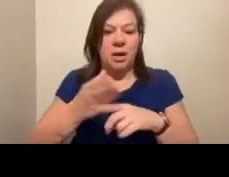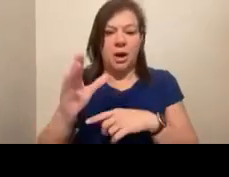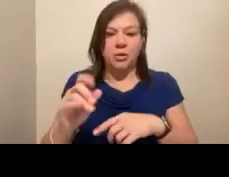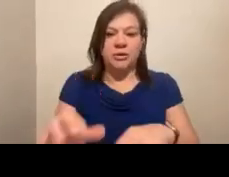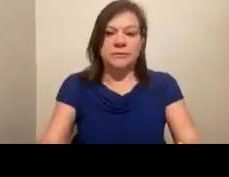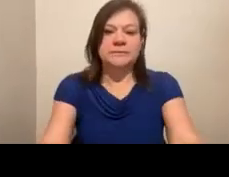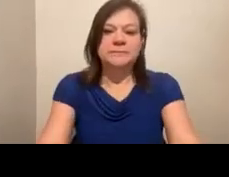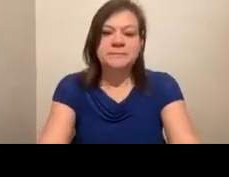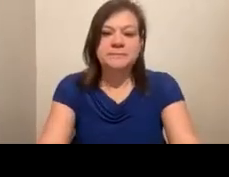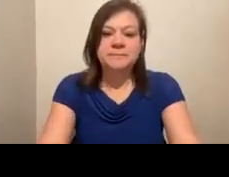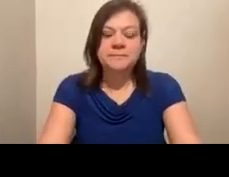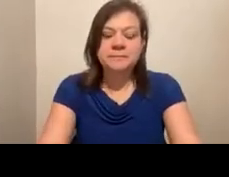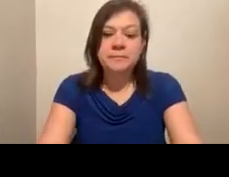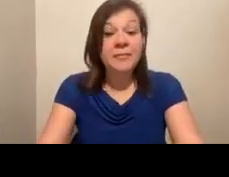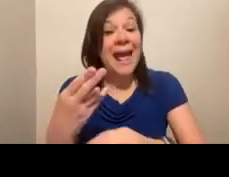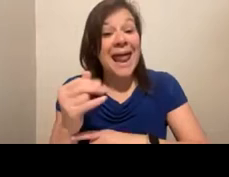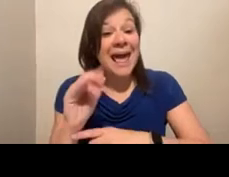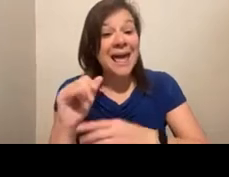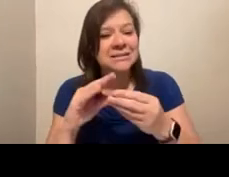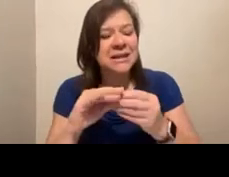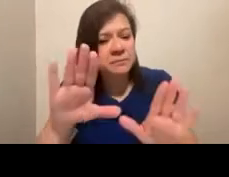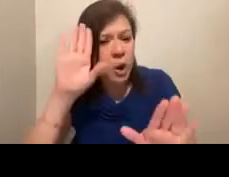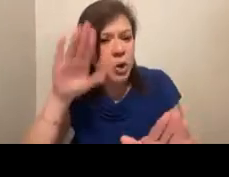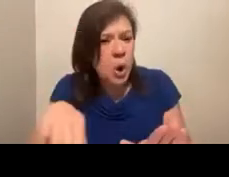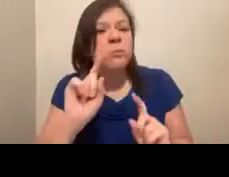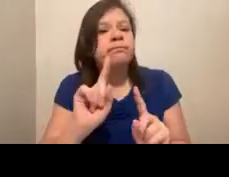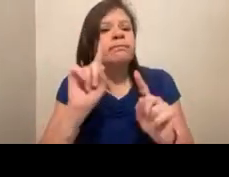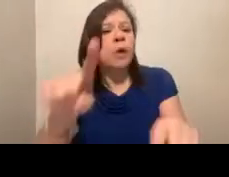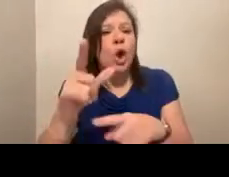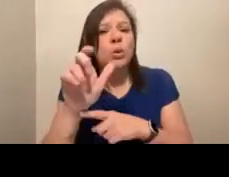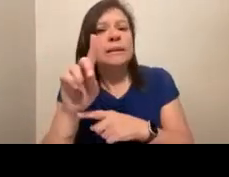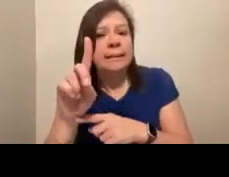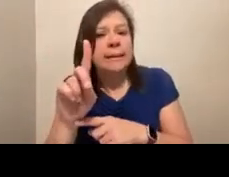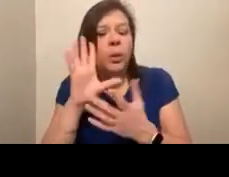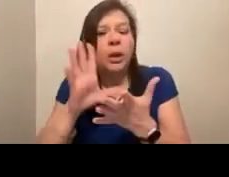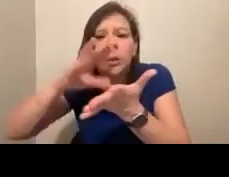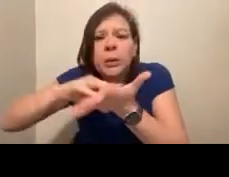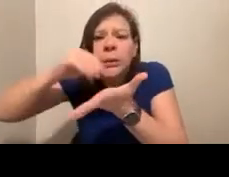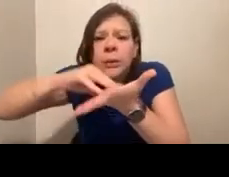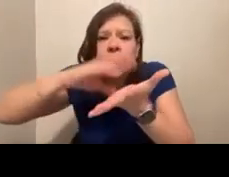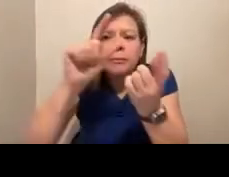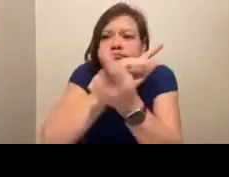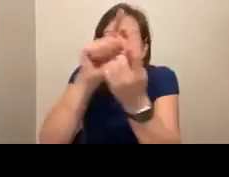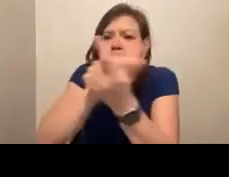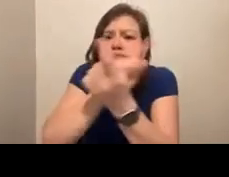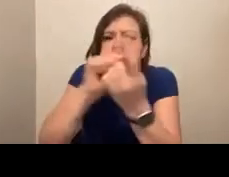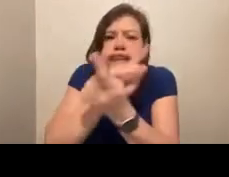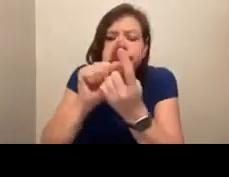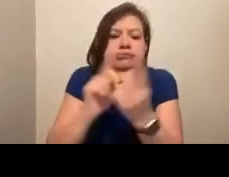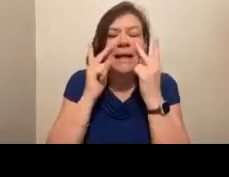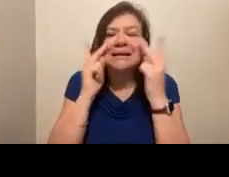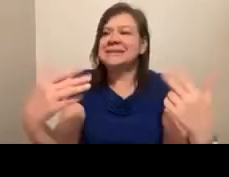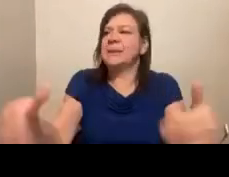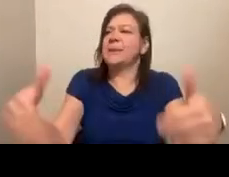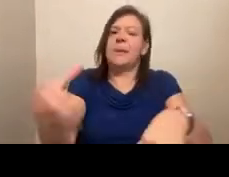And Hannah said, you know what you need to do, you need to go to lead because you're going to learn so much, you're going to meet so many people and you're going to see sort of the power